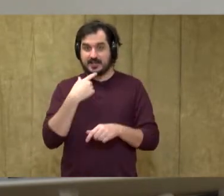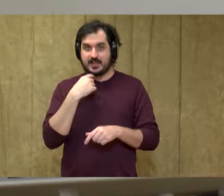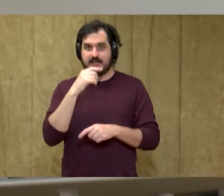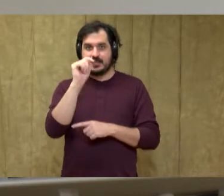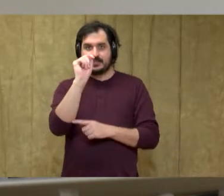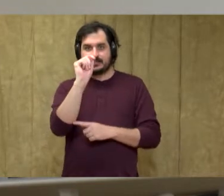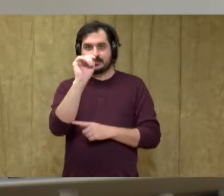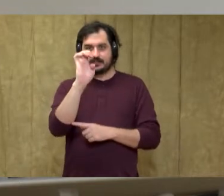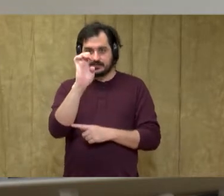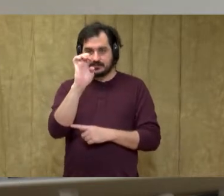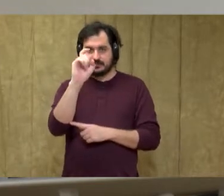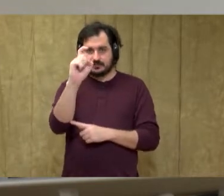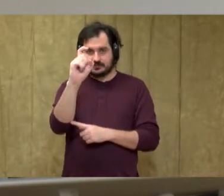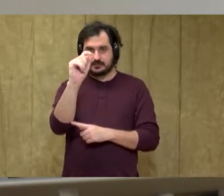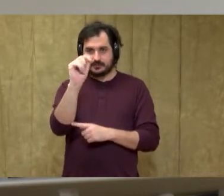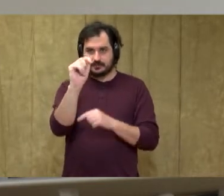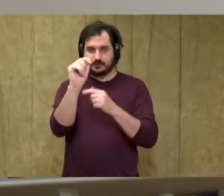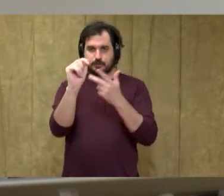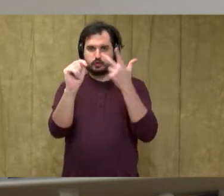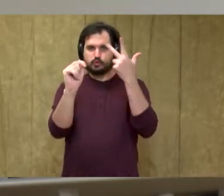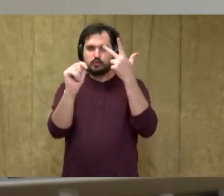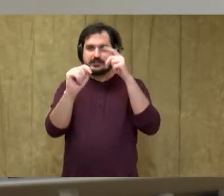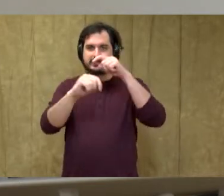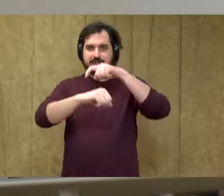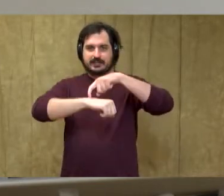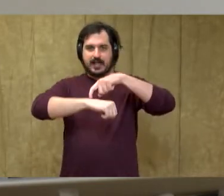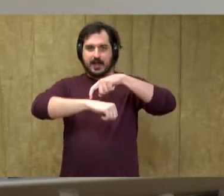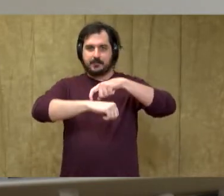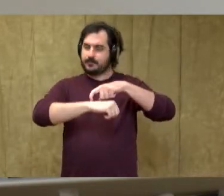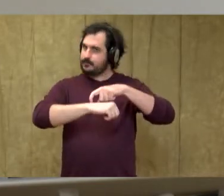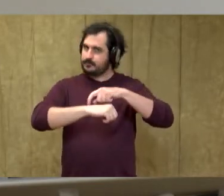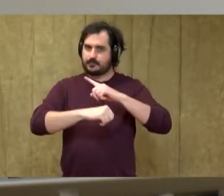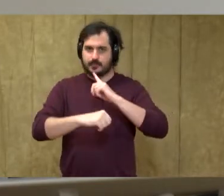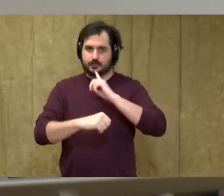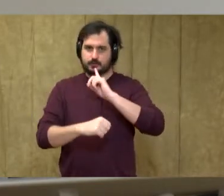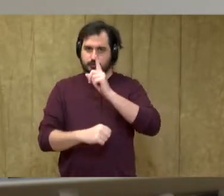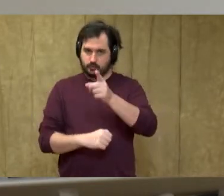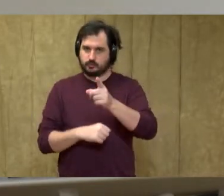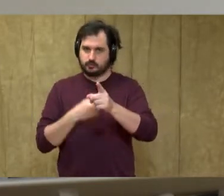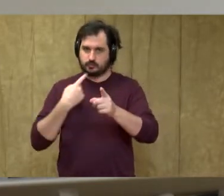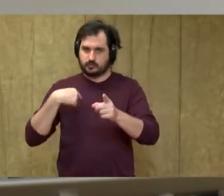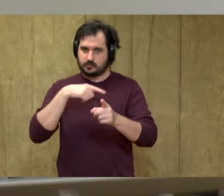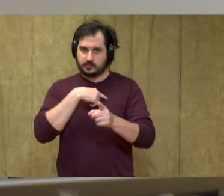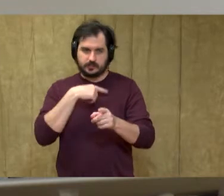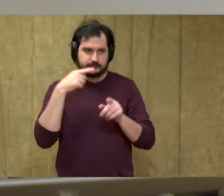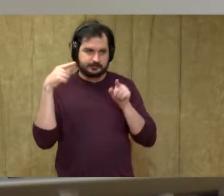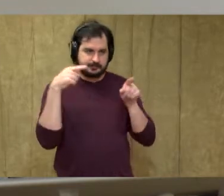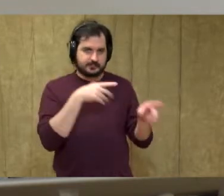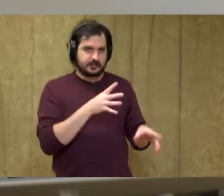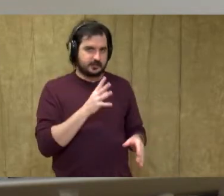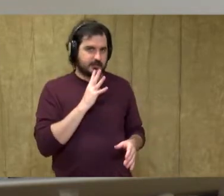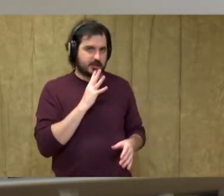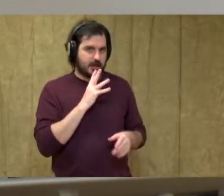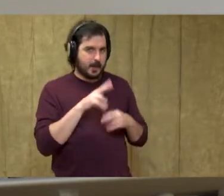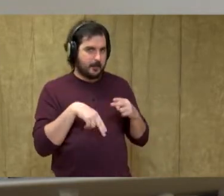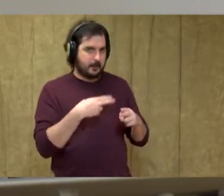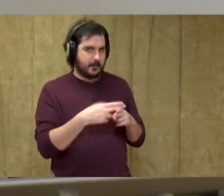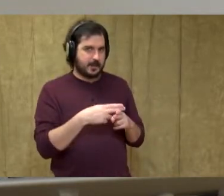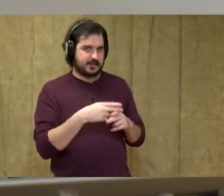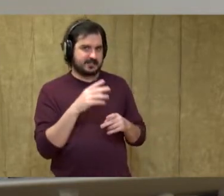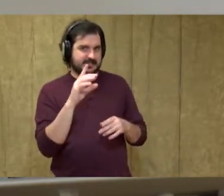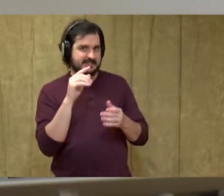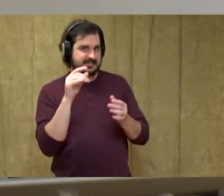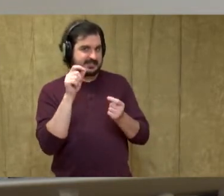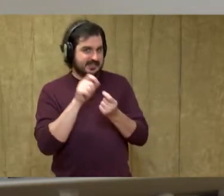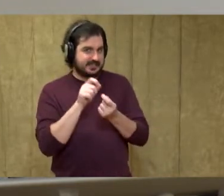3 different times. So make sure we really are referring back to the details in the, that's right,